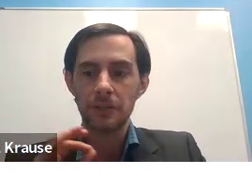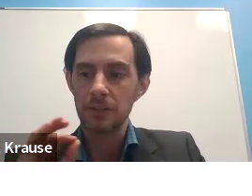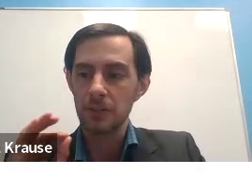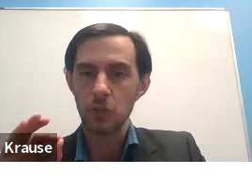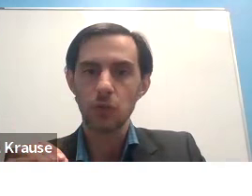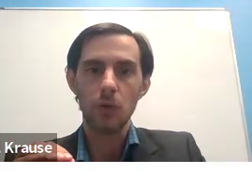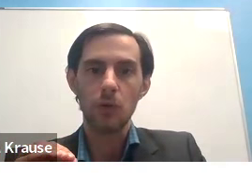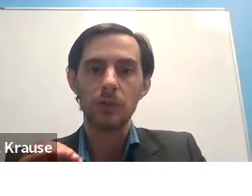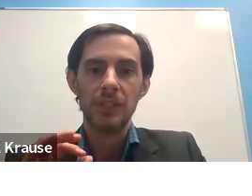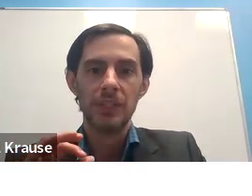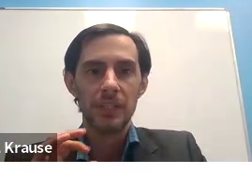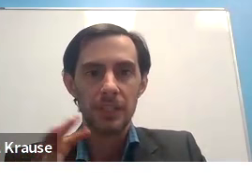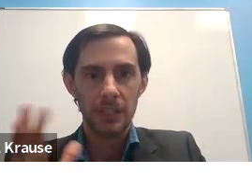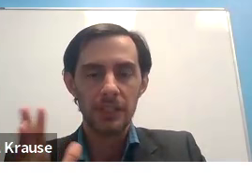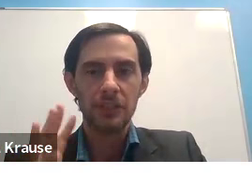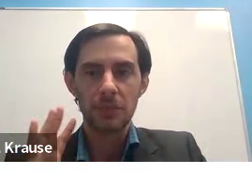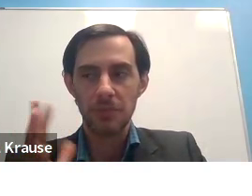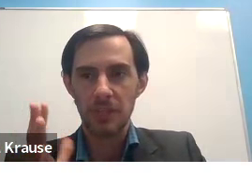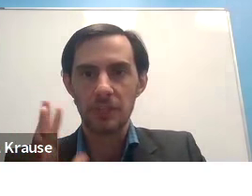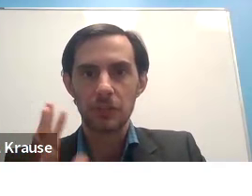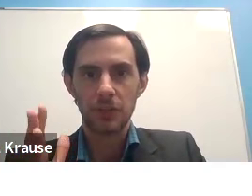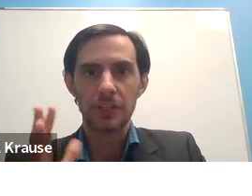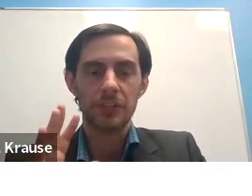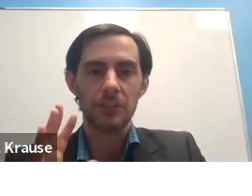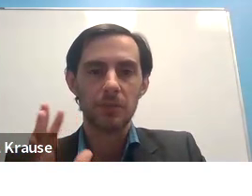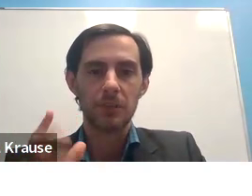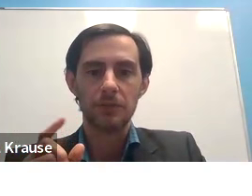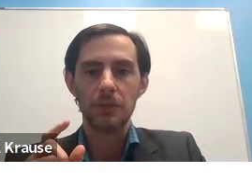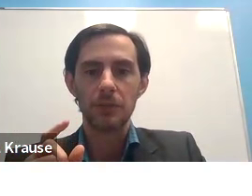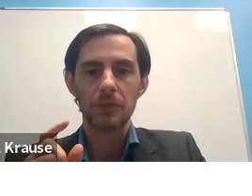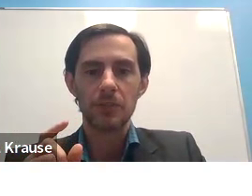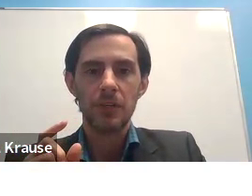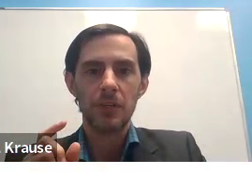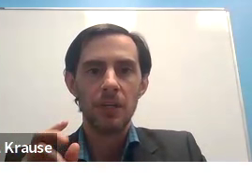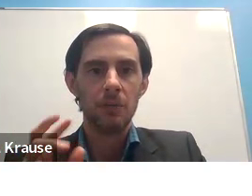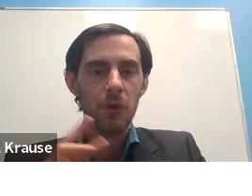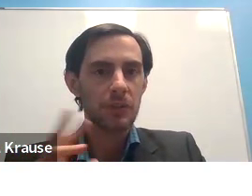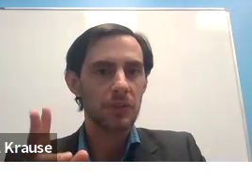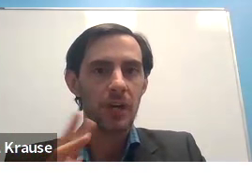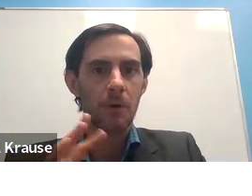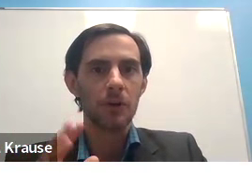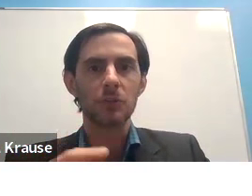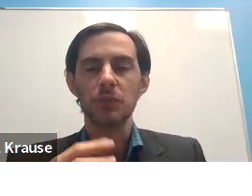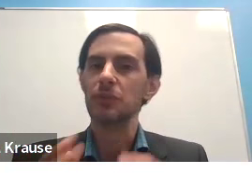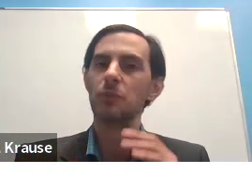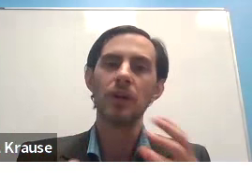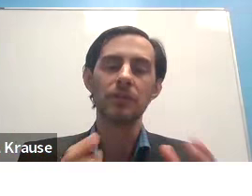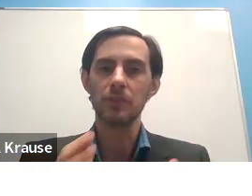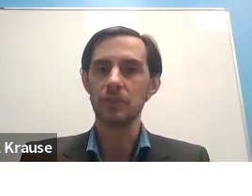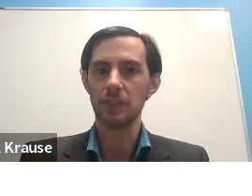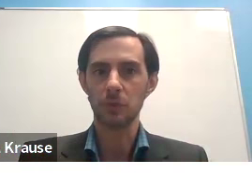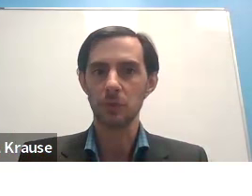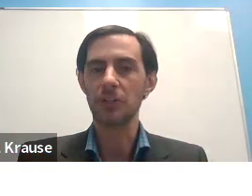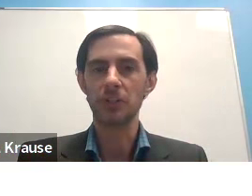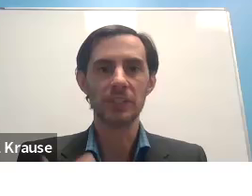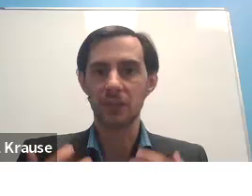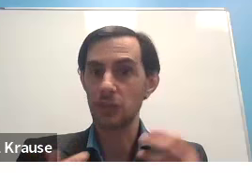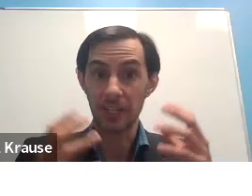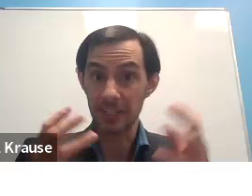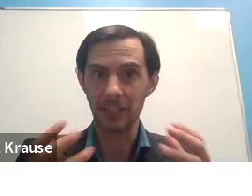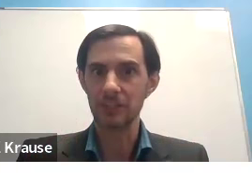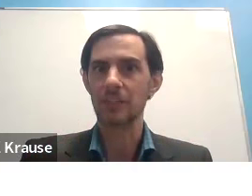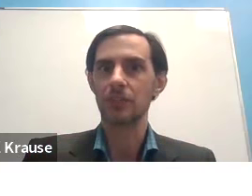this under control is the big stress, is the big focus. And most of the time, artists will do one of two things with their